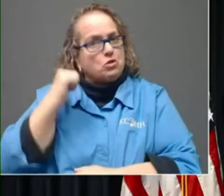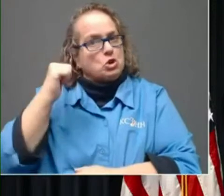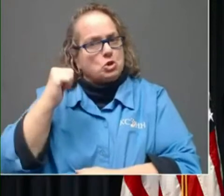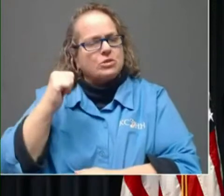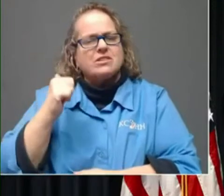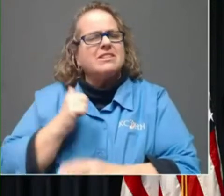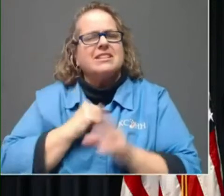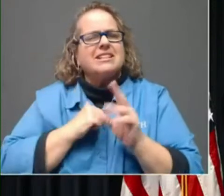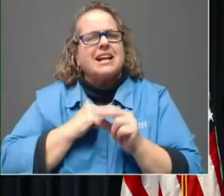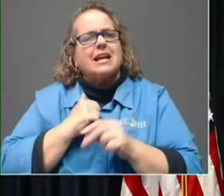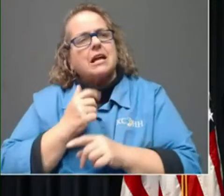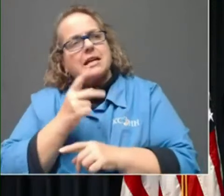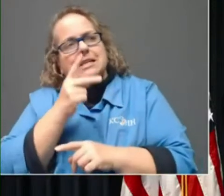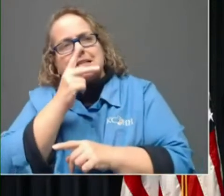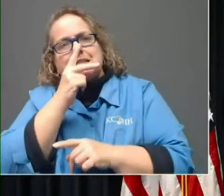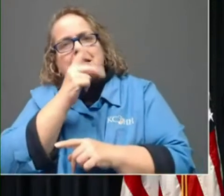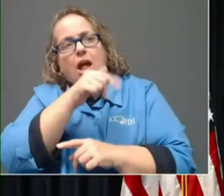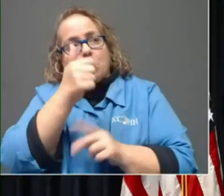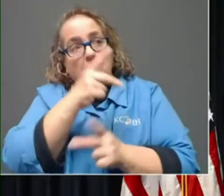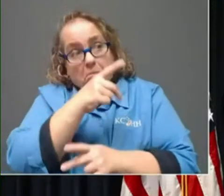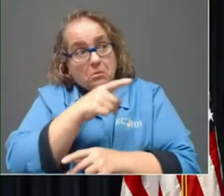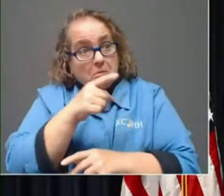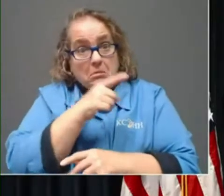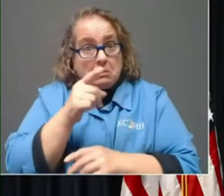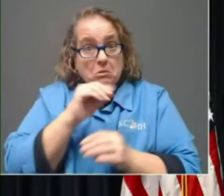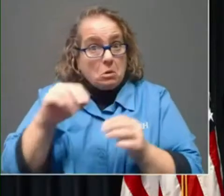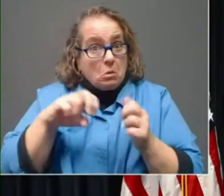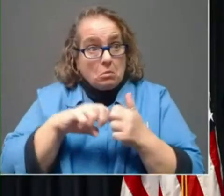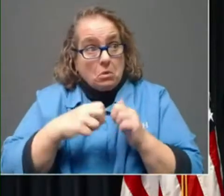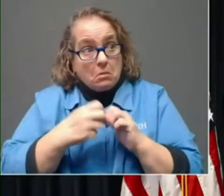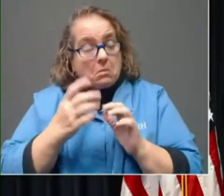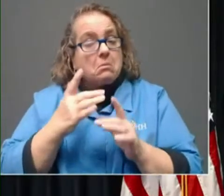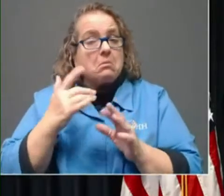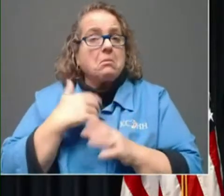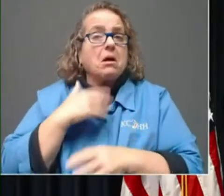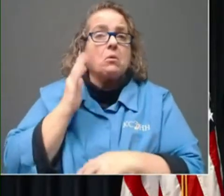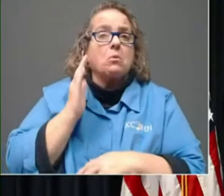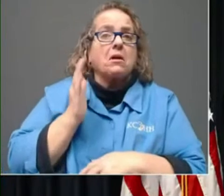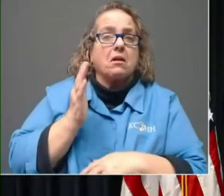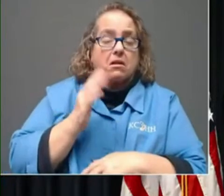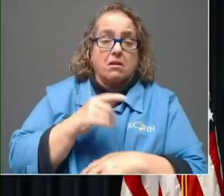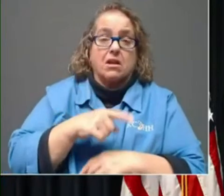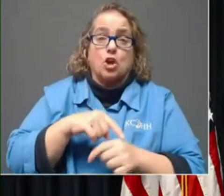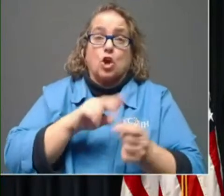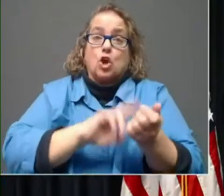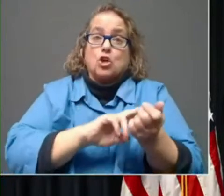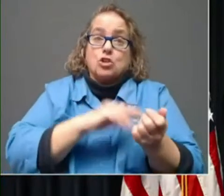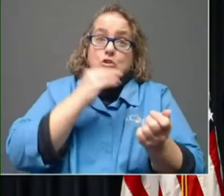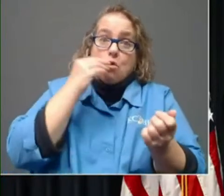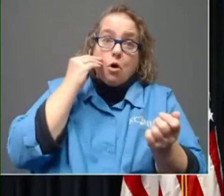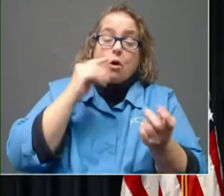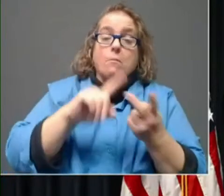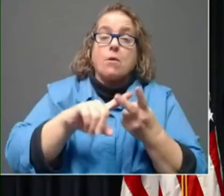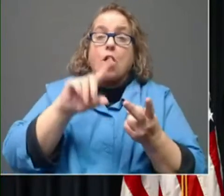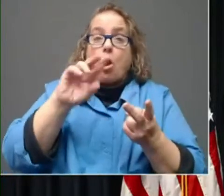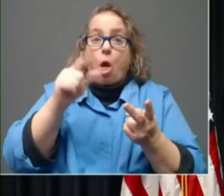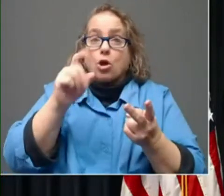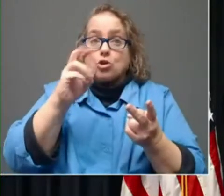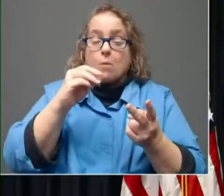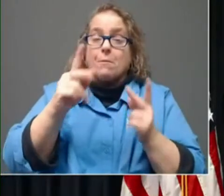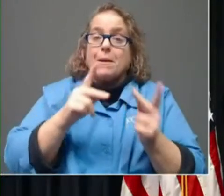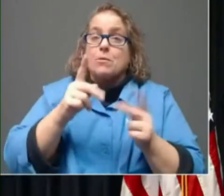we're seeing folks that have originally said no coming around and then wanting the vaccine. So